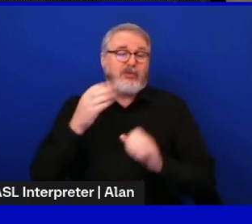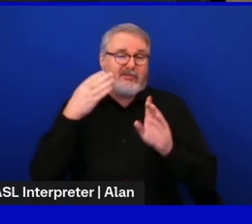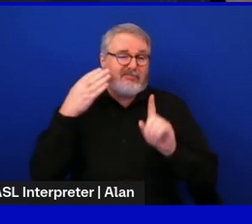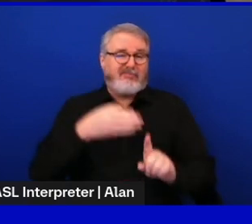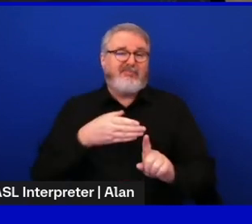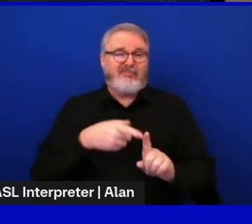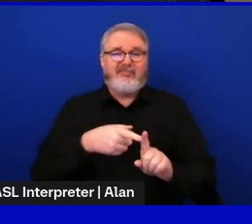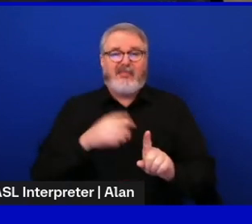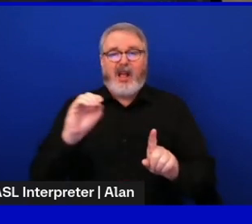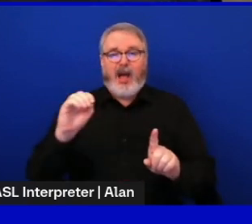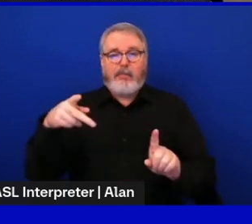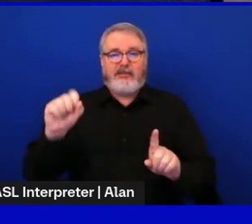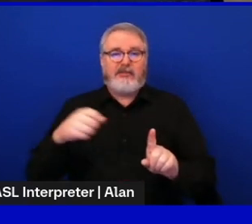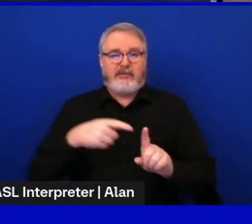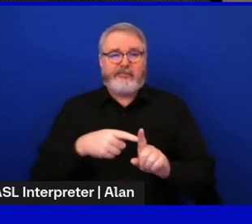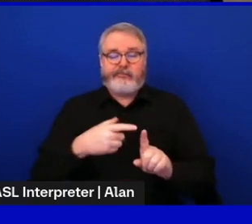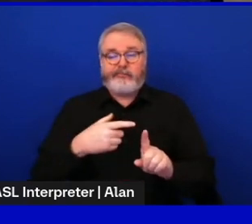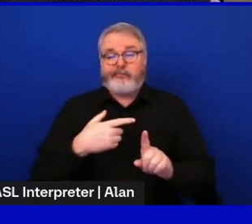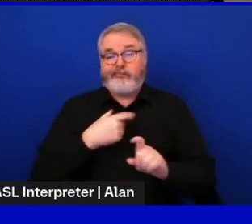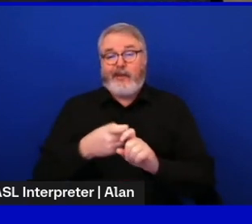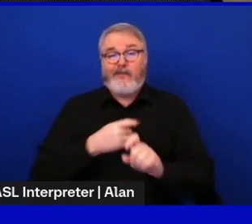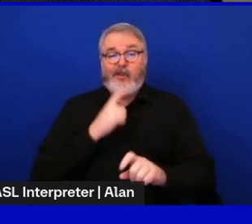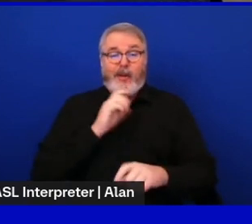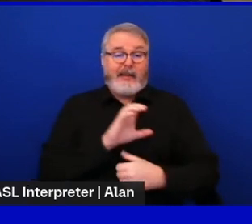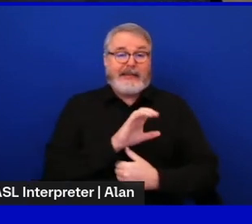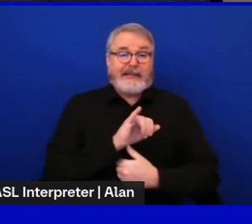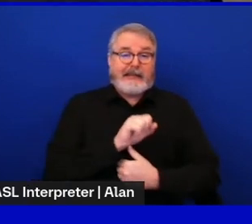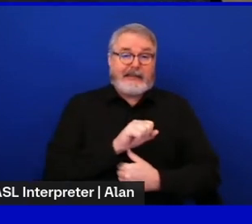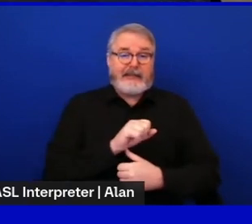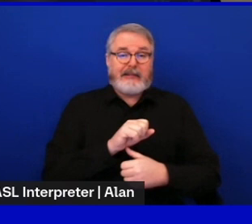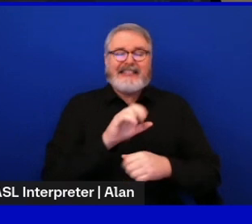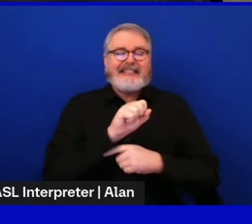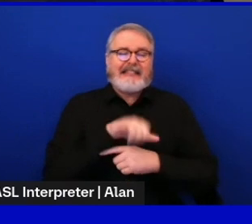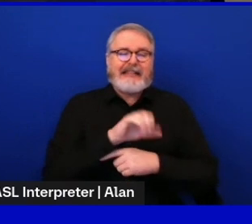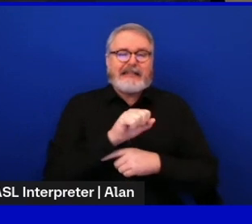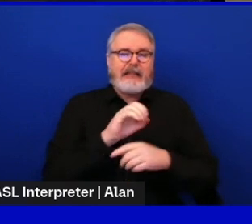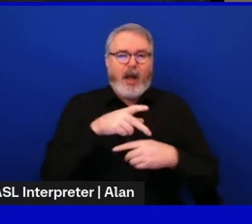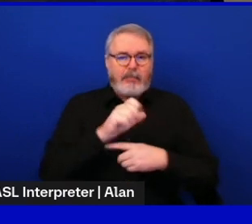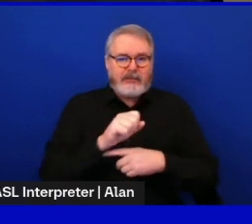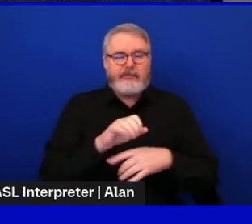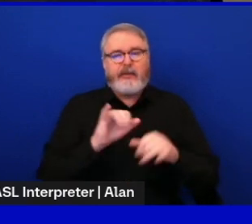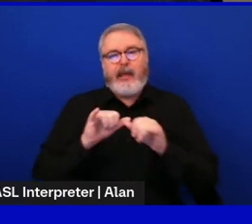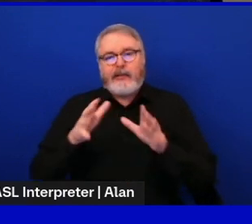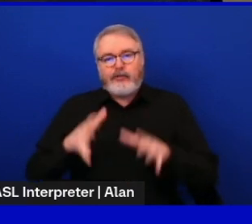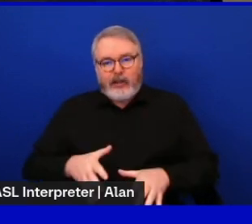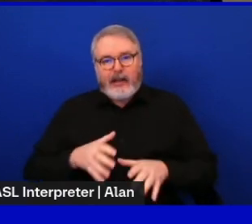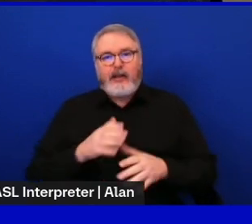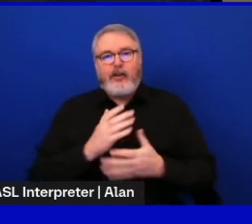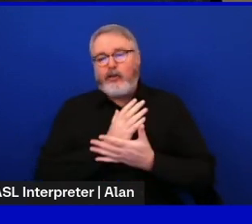So I've been coming all the way from SysOps engineering through